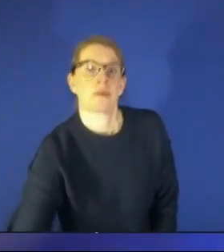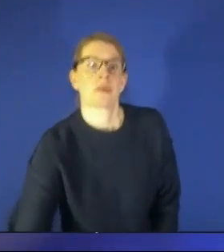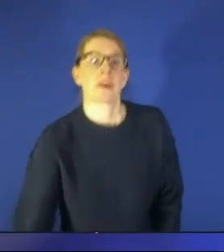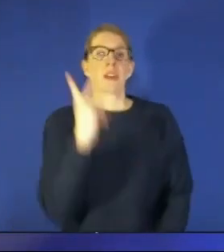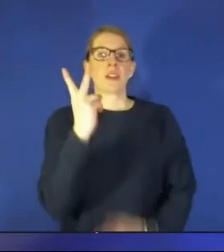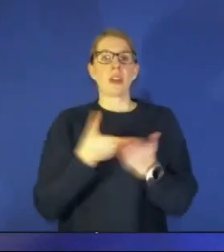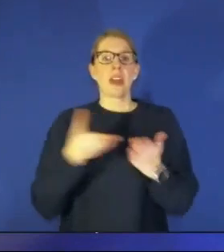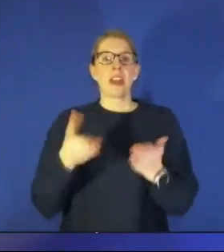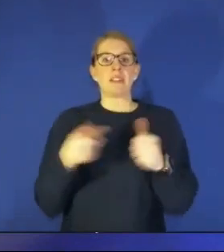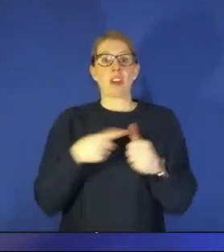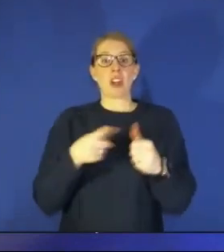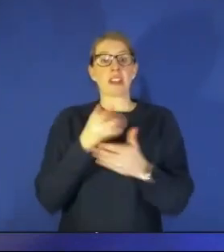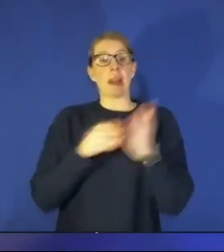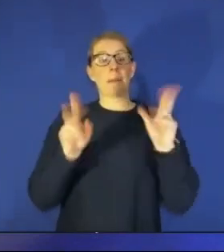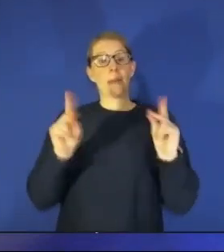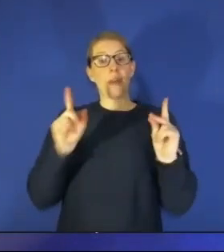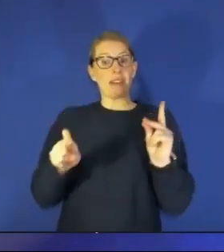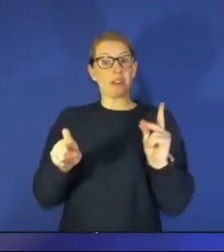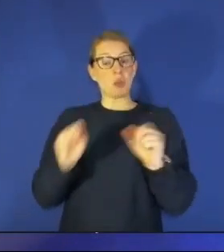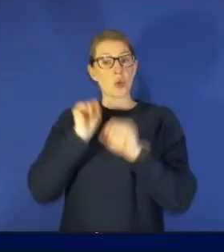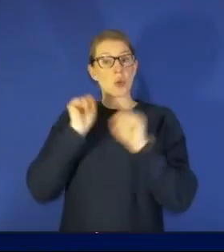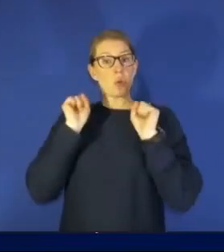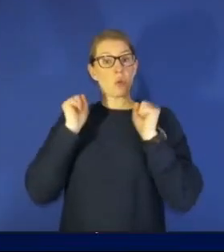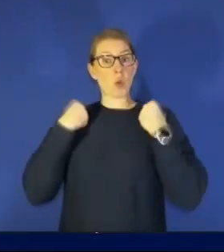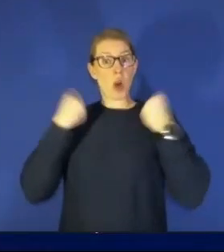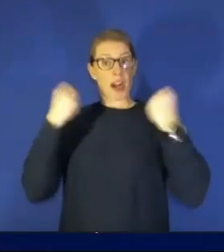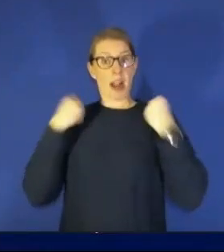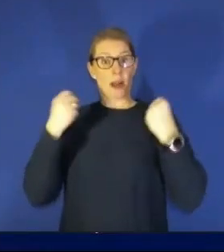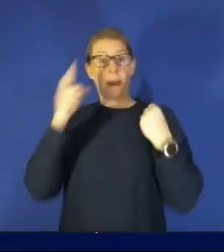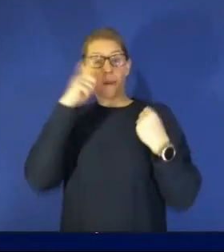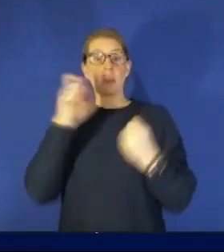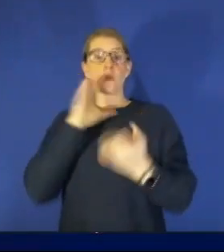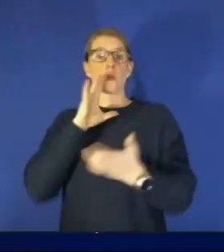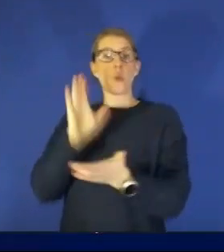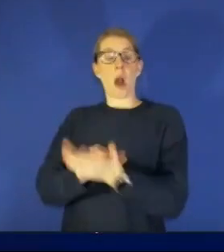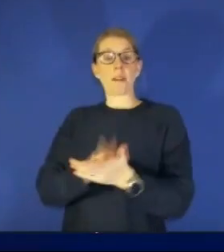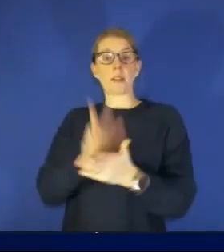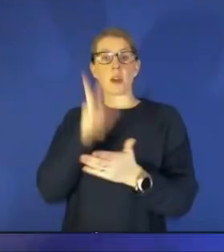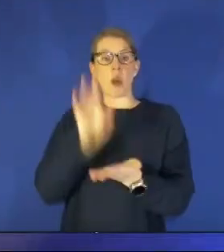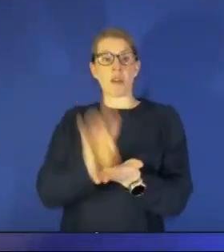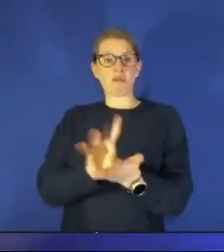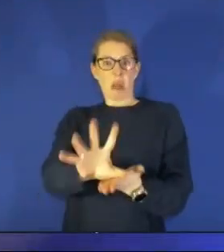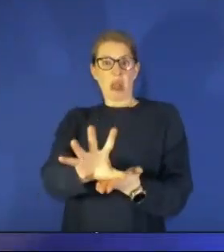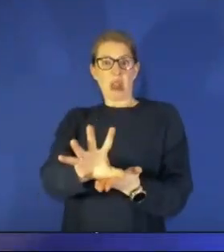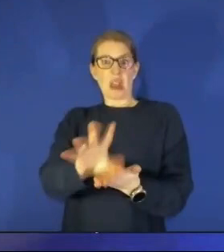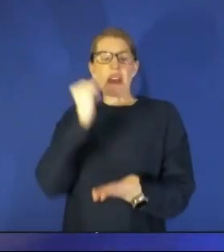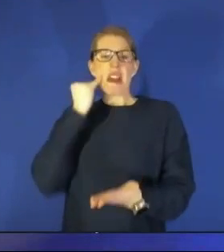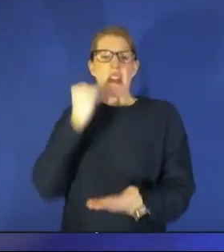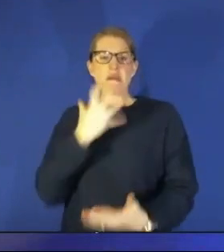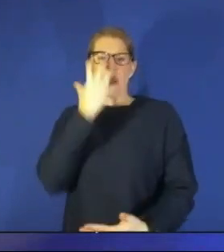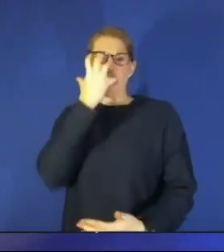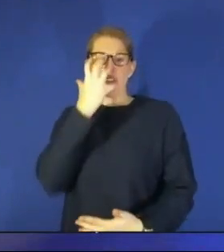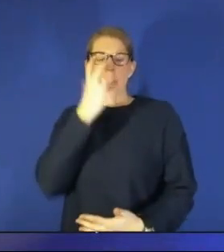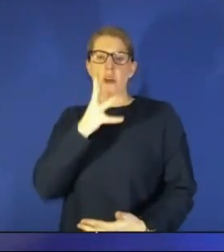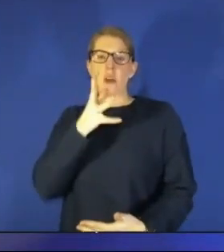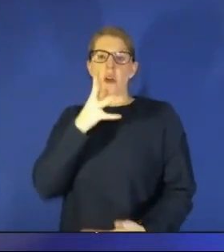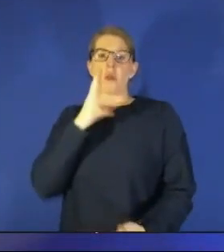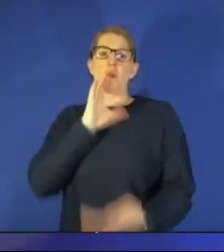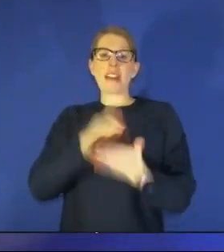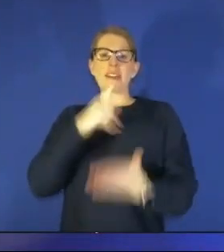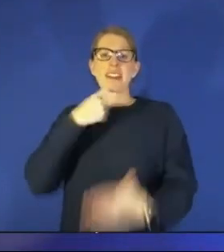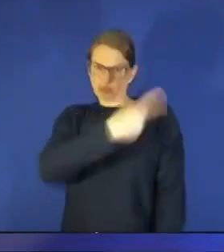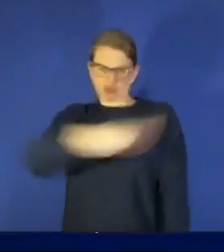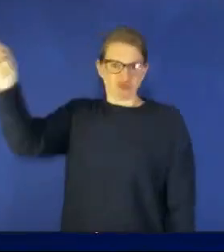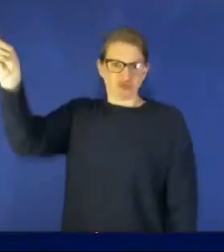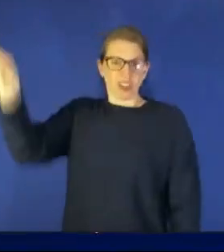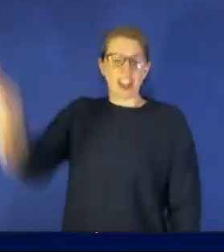us have to work out not because we've done it all our lives, because our wives throw us out of the house when we're grouchy. Yeah, and they're like, you've got to go. Yeah, that is a true thing. And the second